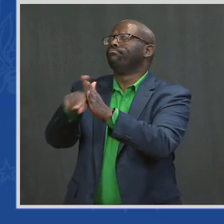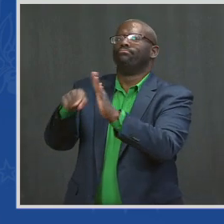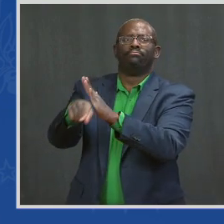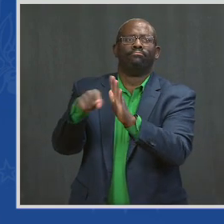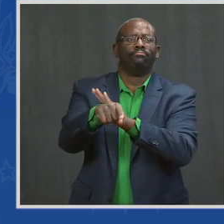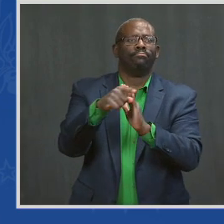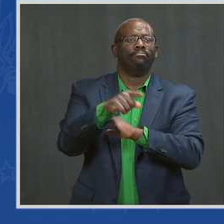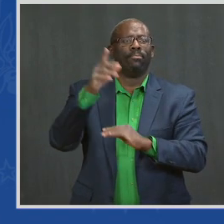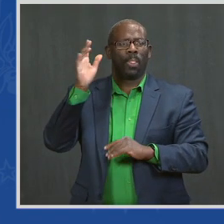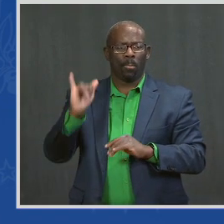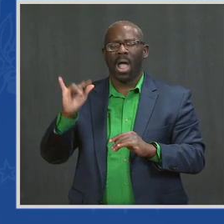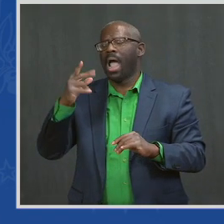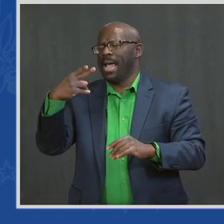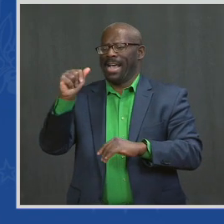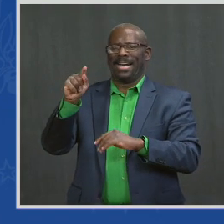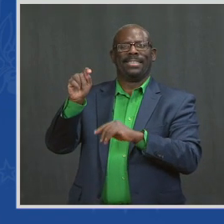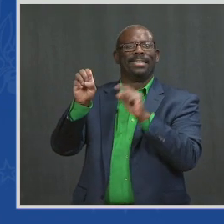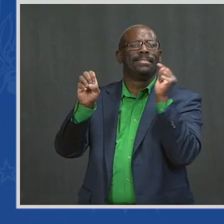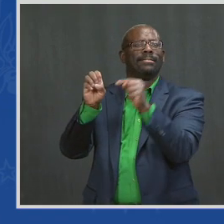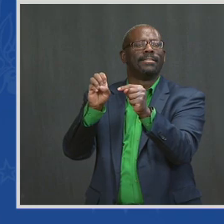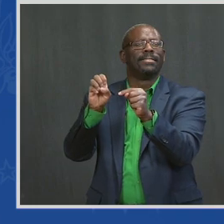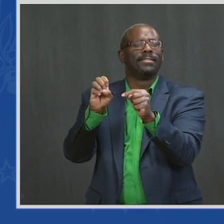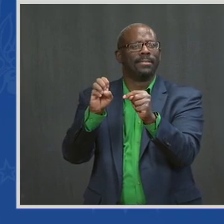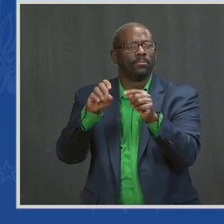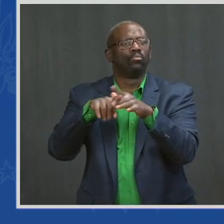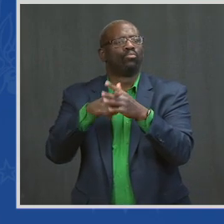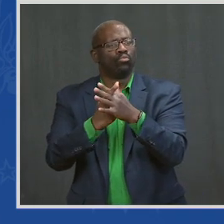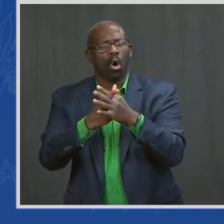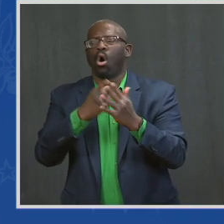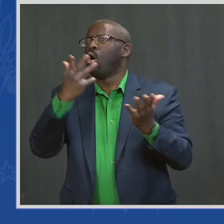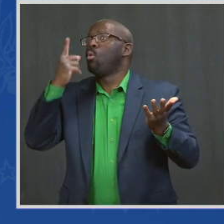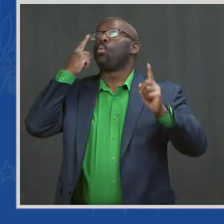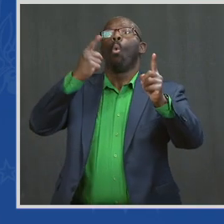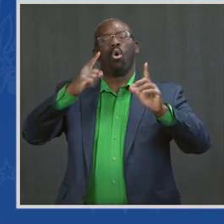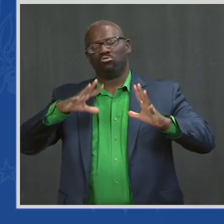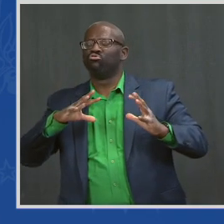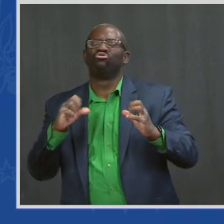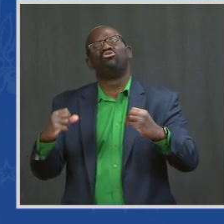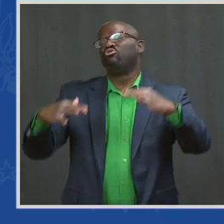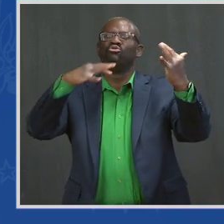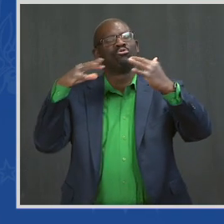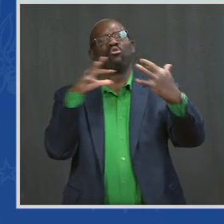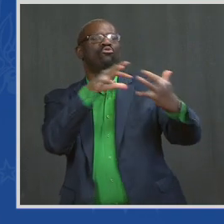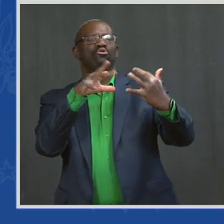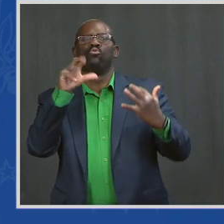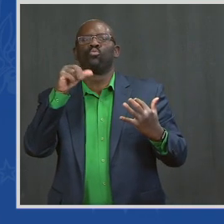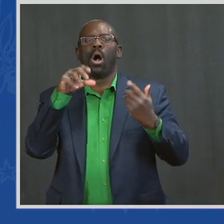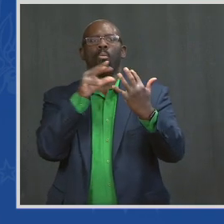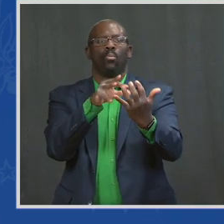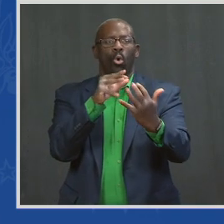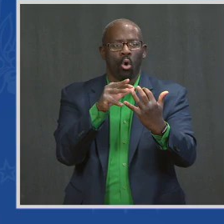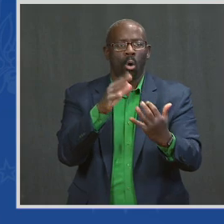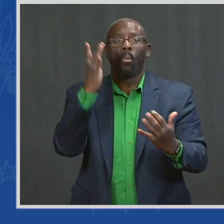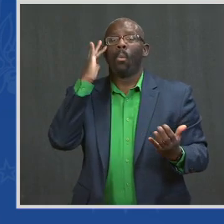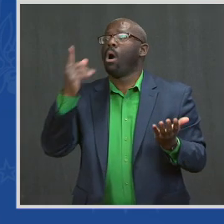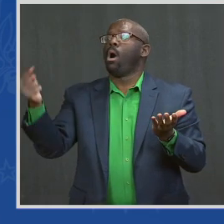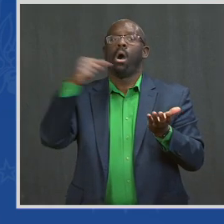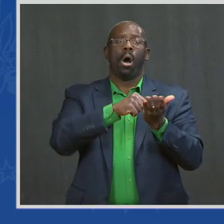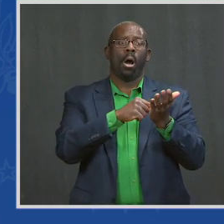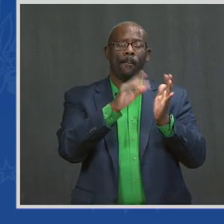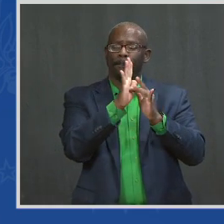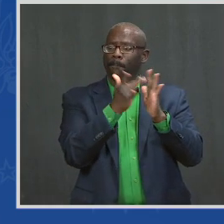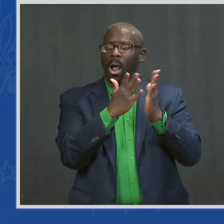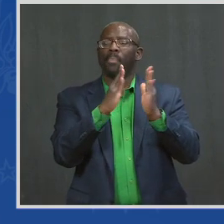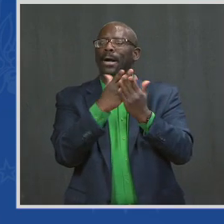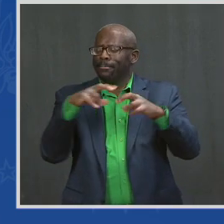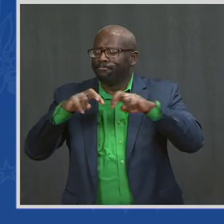start a race war in South Carolina. He joined his victims in a Bible study class. Then he took their lives